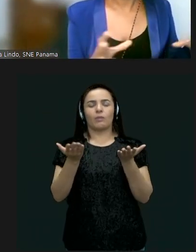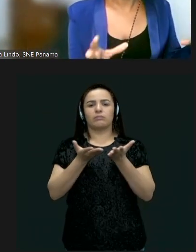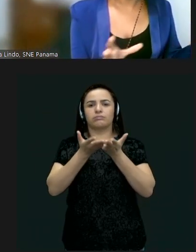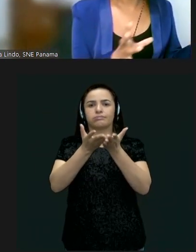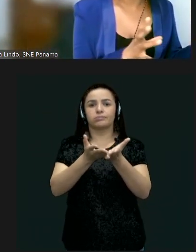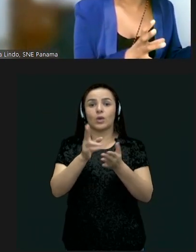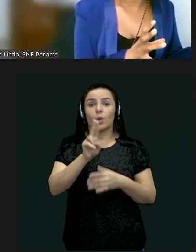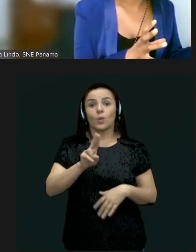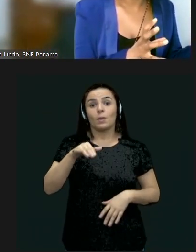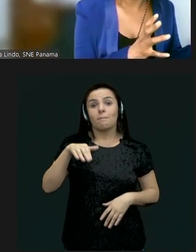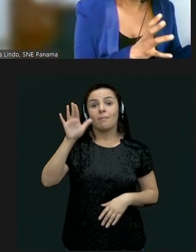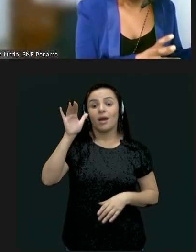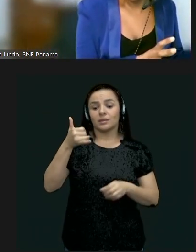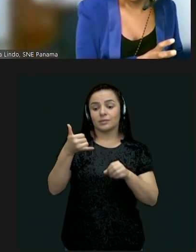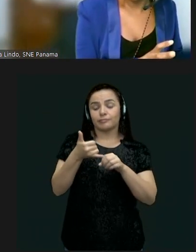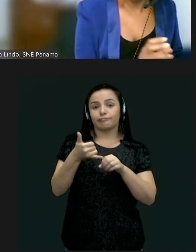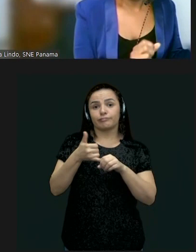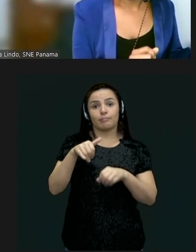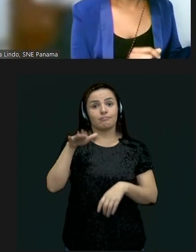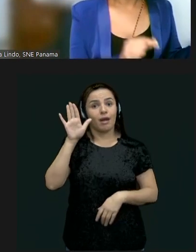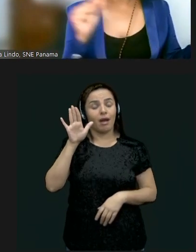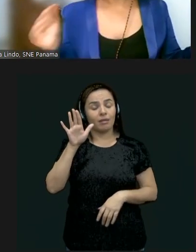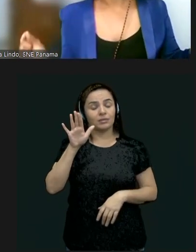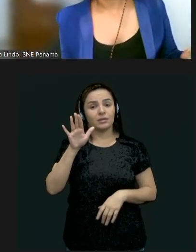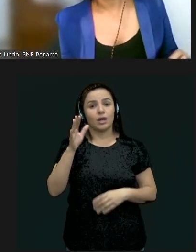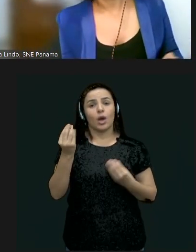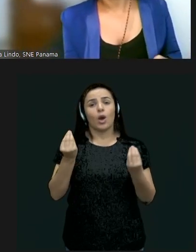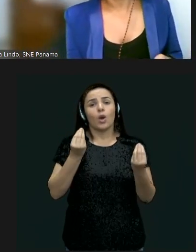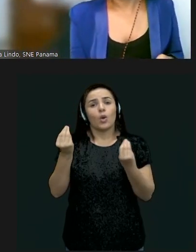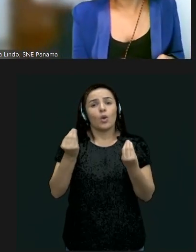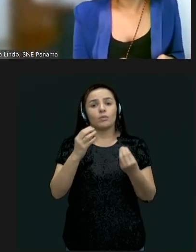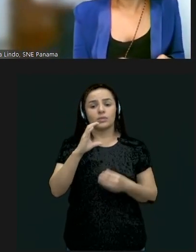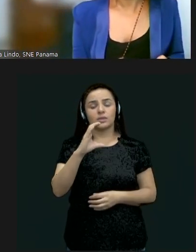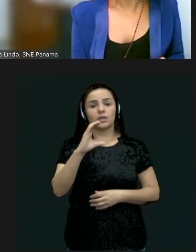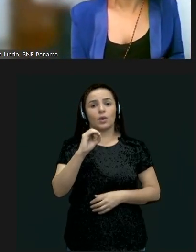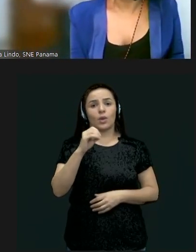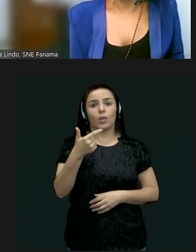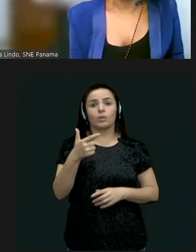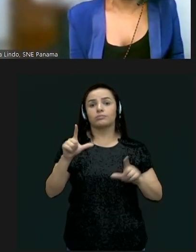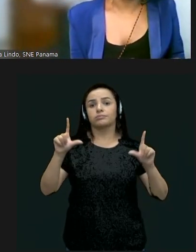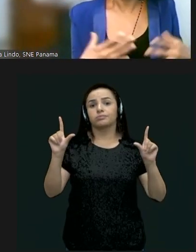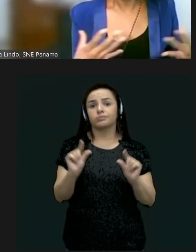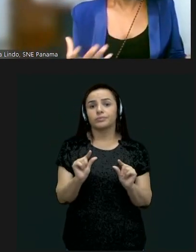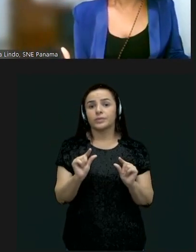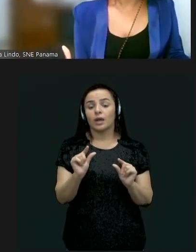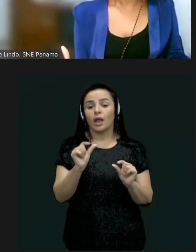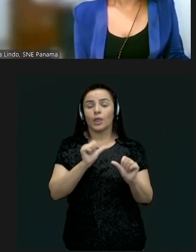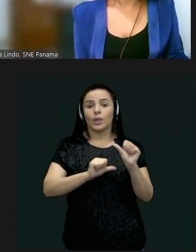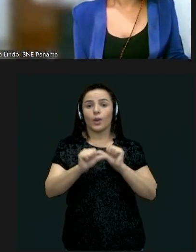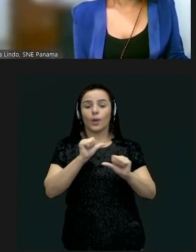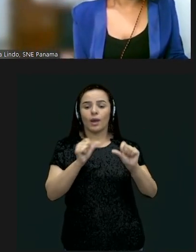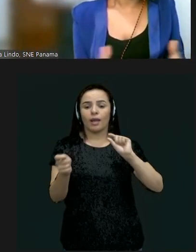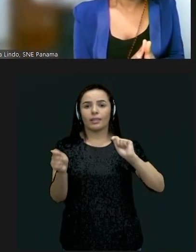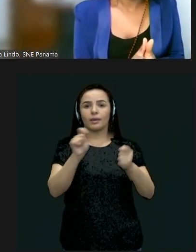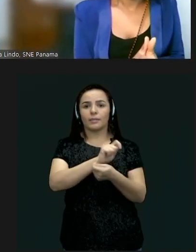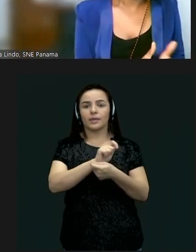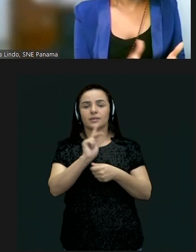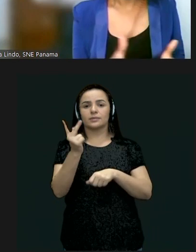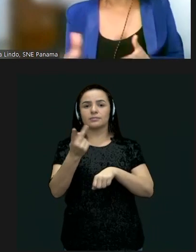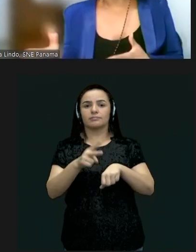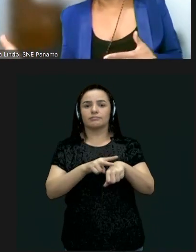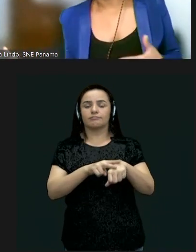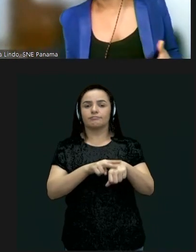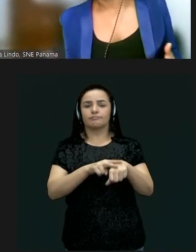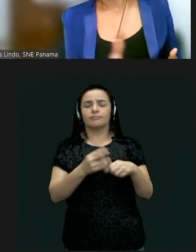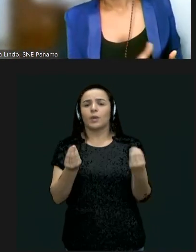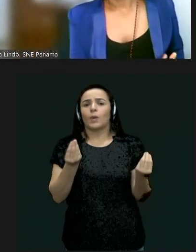the users of the Panama Canal considering the production or the use of green hydrogen in their policies. We